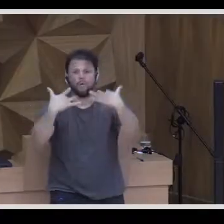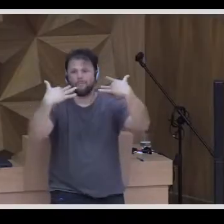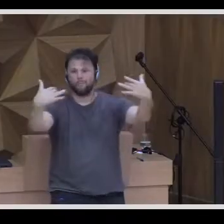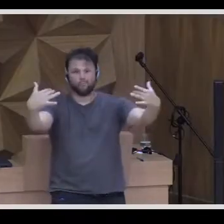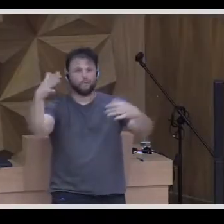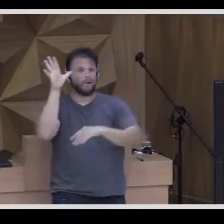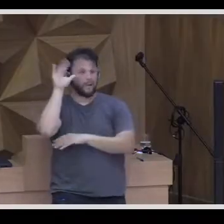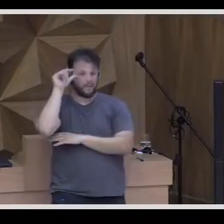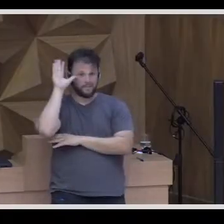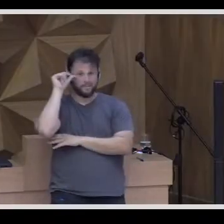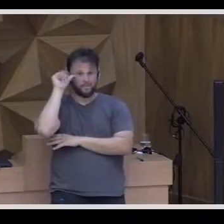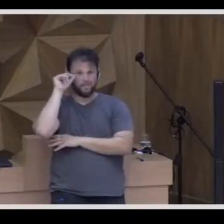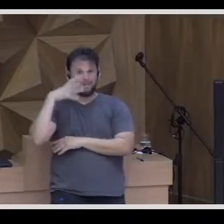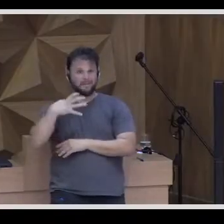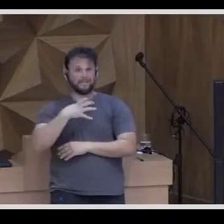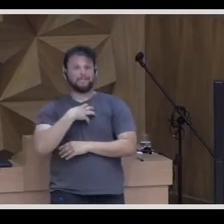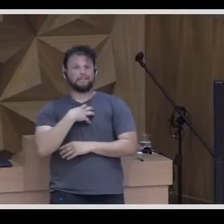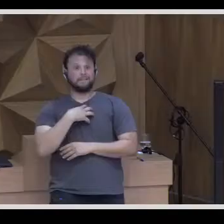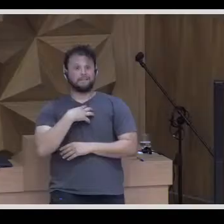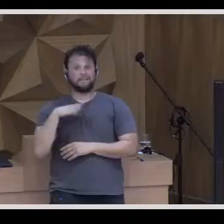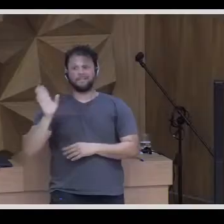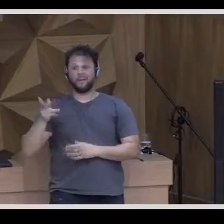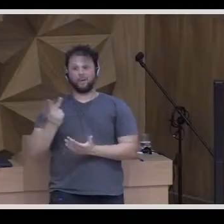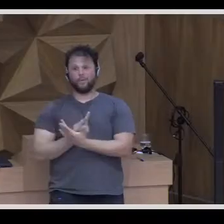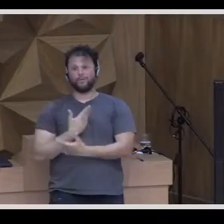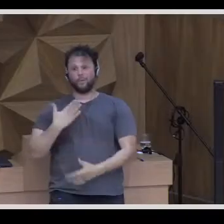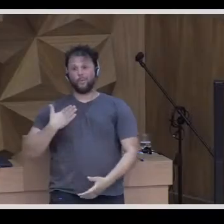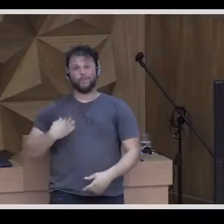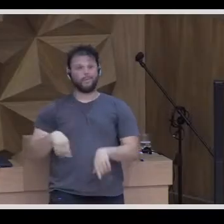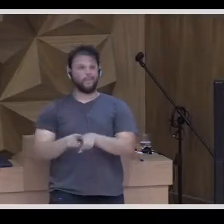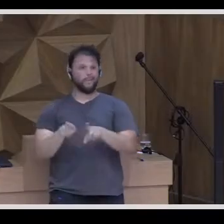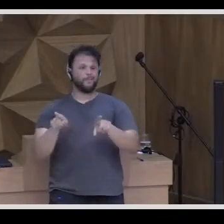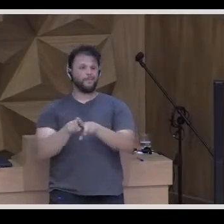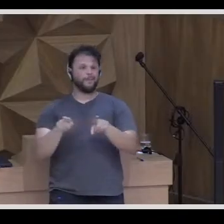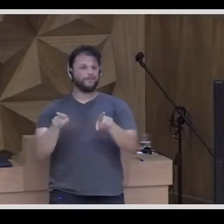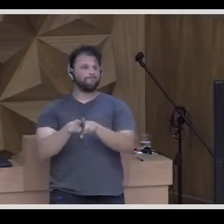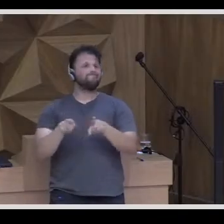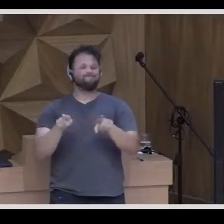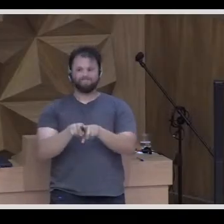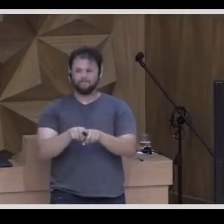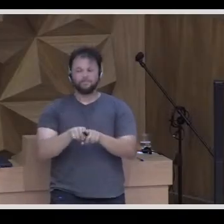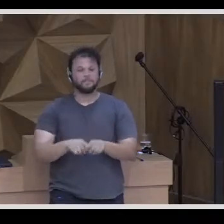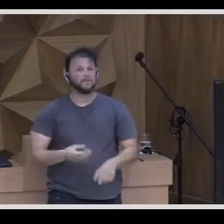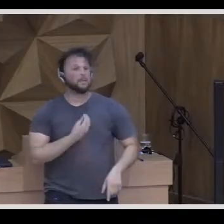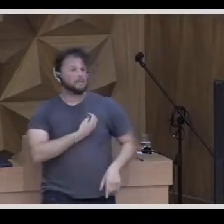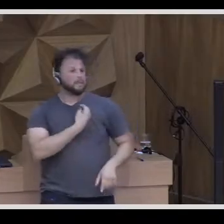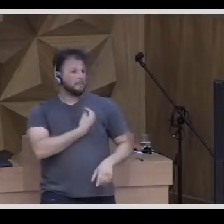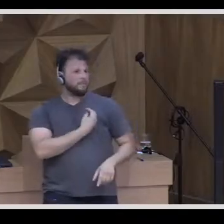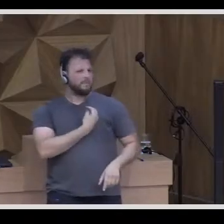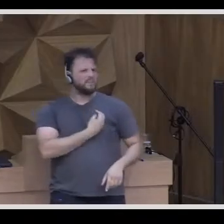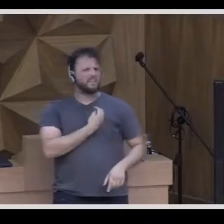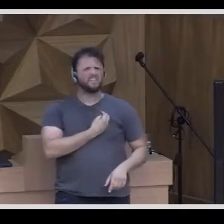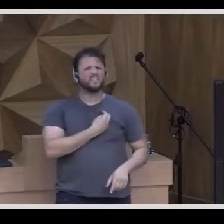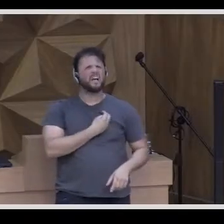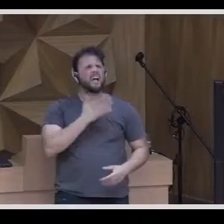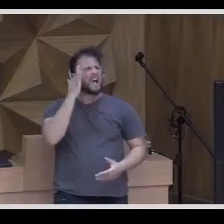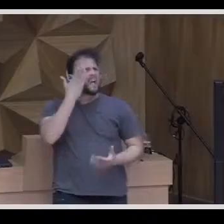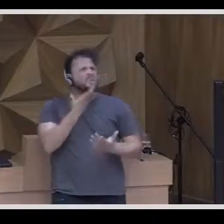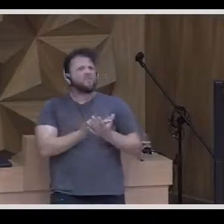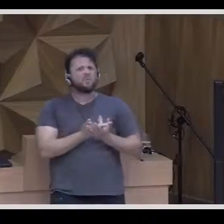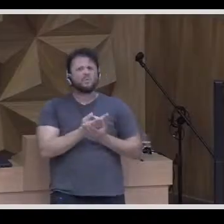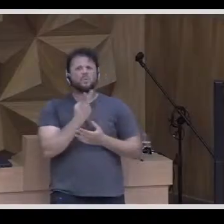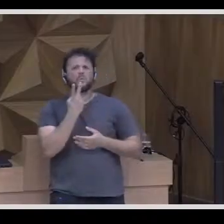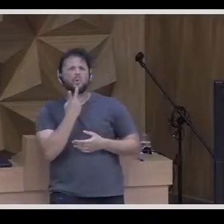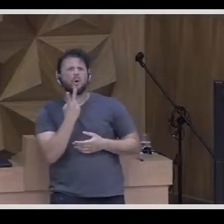in at least 2 or 3 talks during this week, because it's a very common one. And the reason I use it as a use case